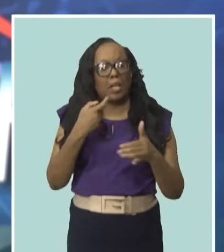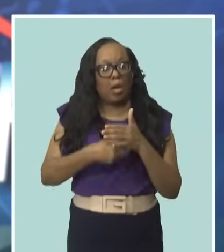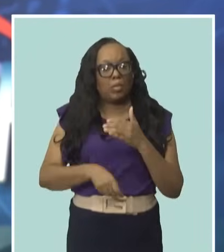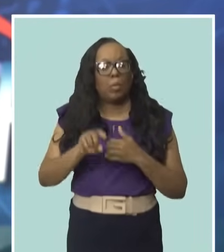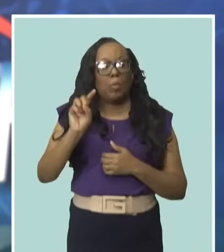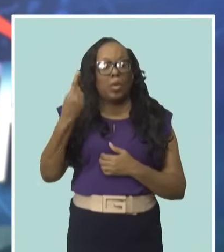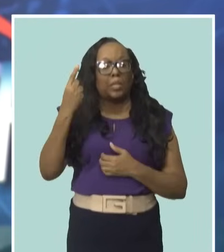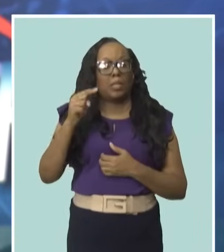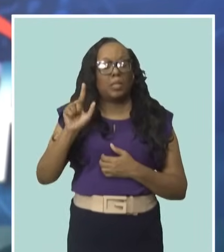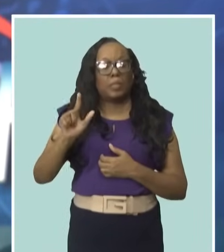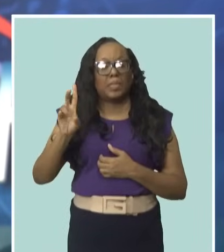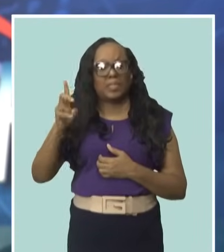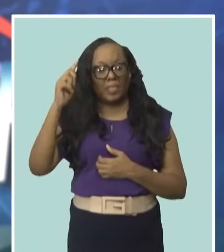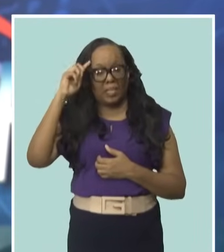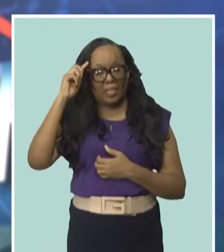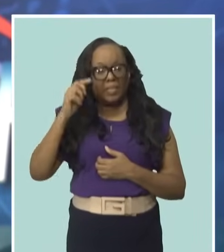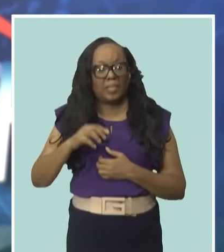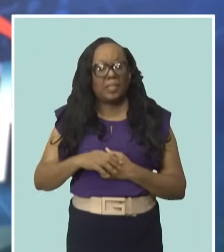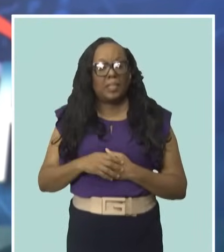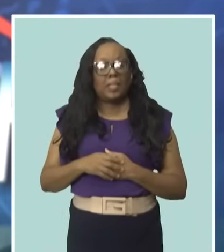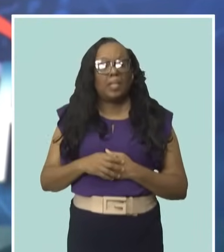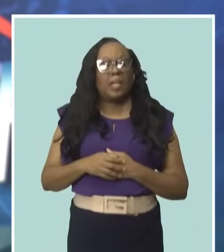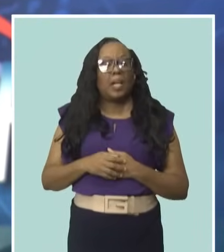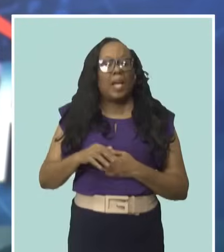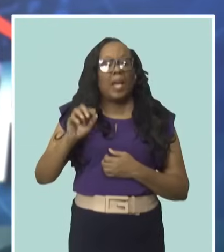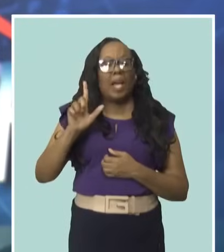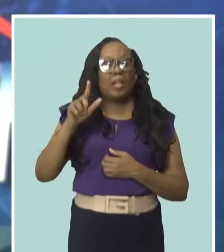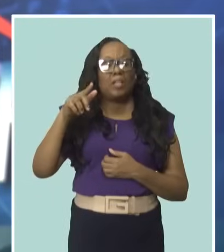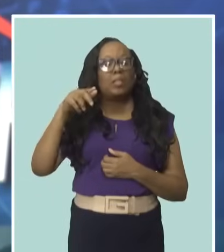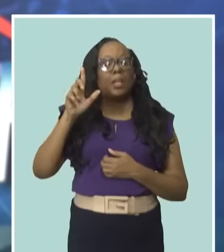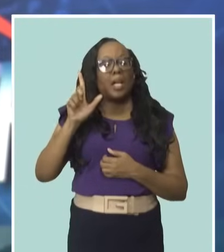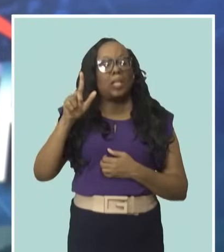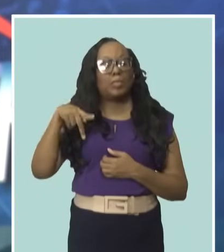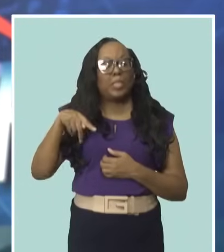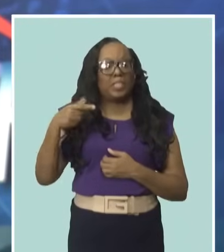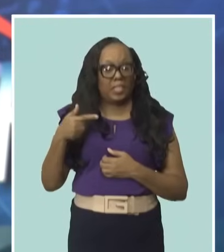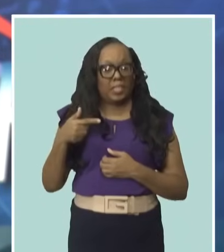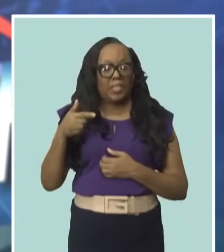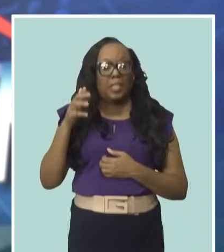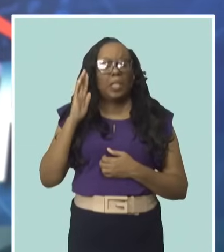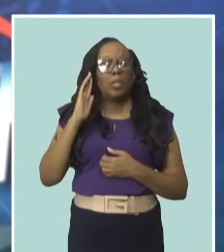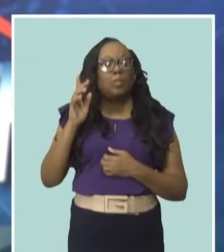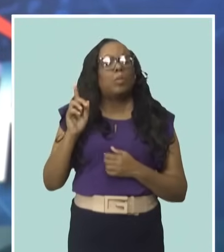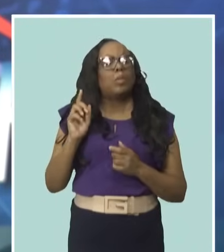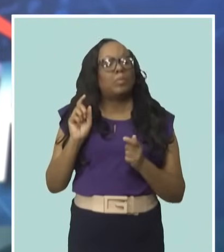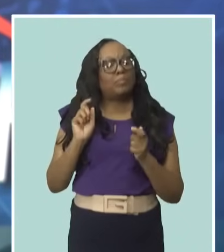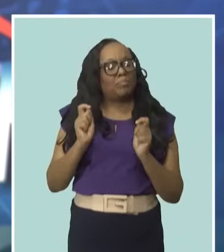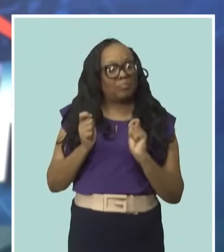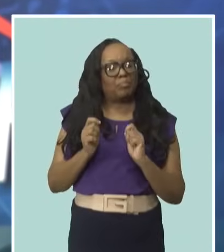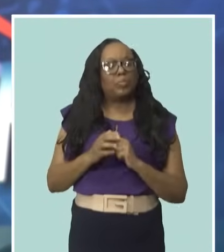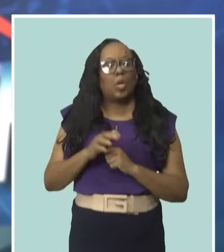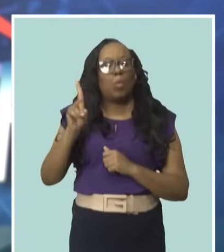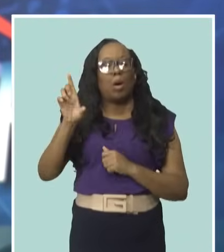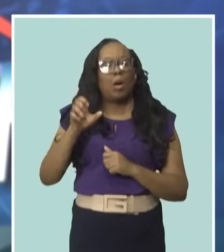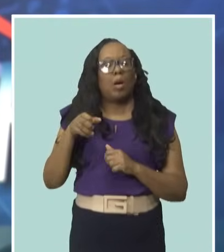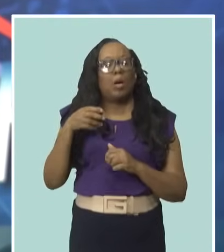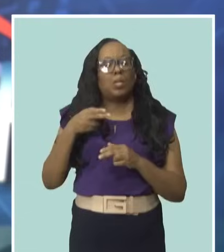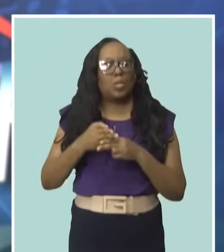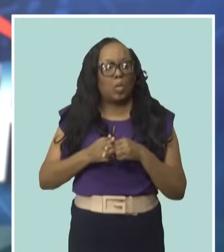litre. The price of liquefied petroleum gas will be adjusted as follows. The 100-pound cylinder,